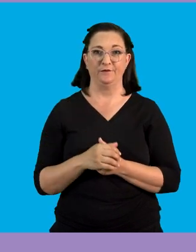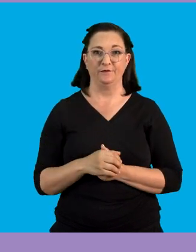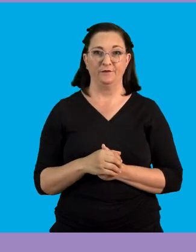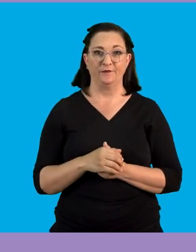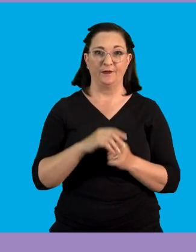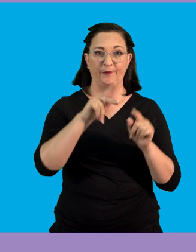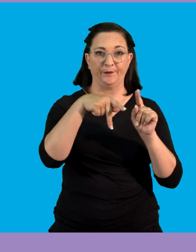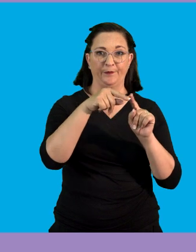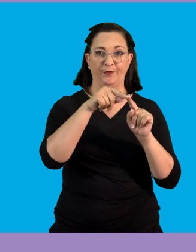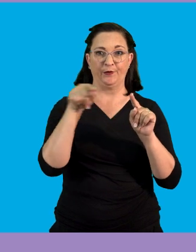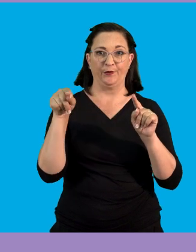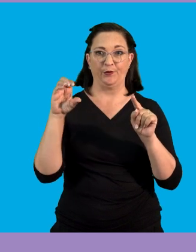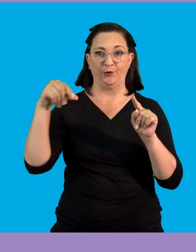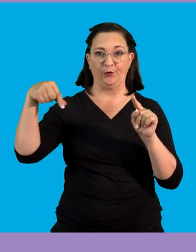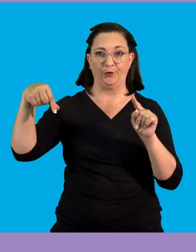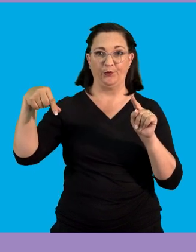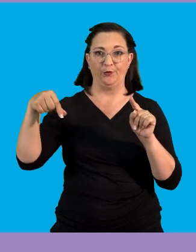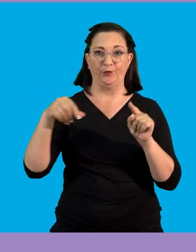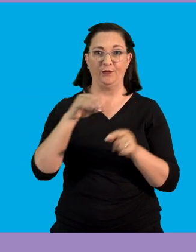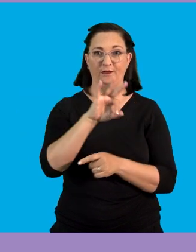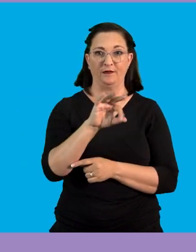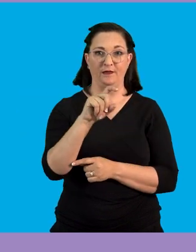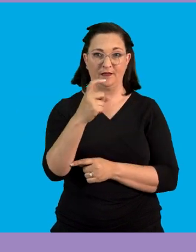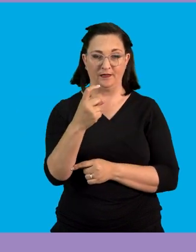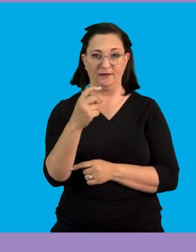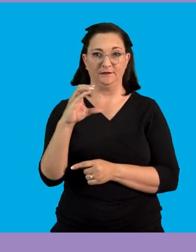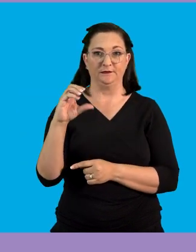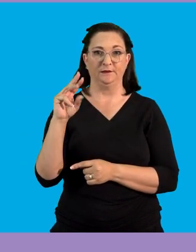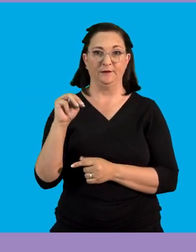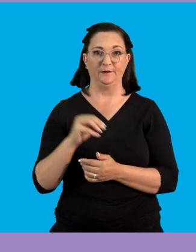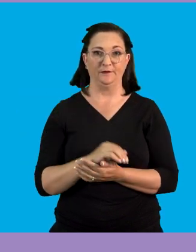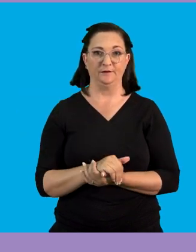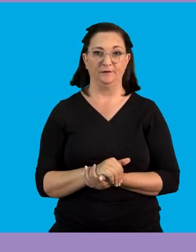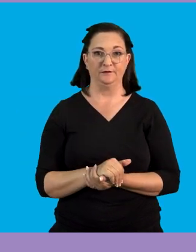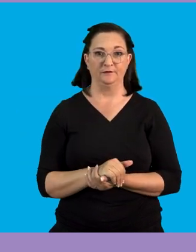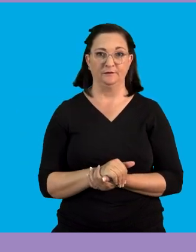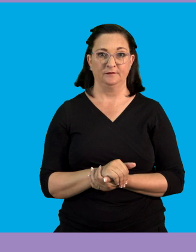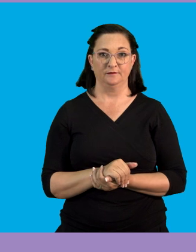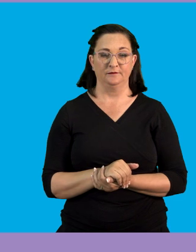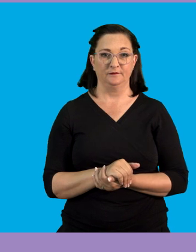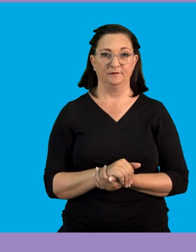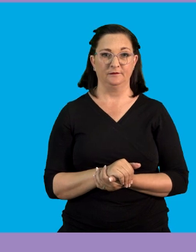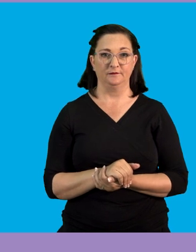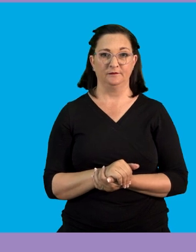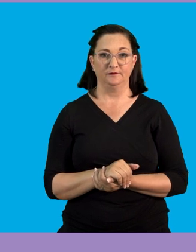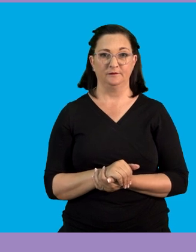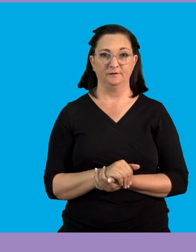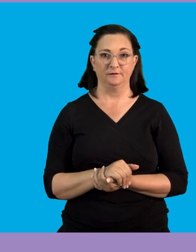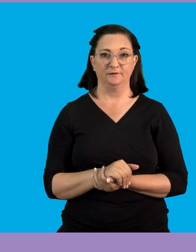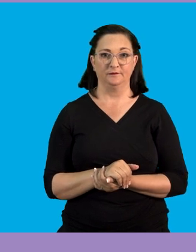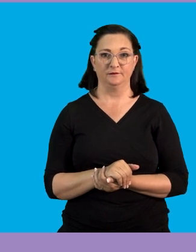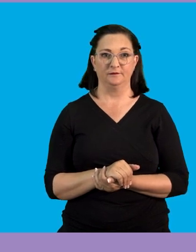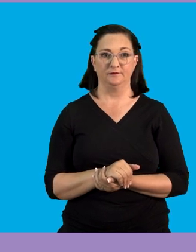and PQ is 3x centimeters. So PQ equals to